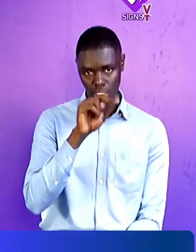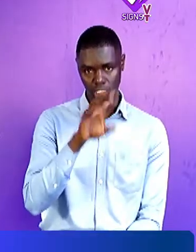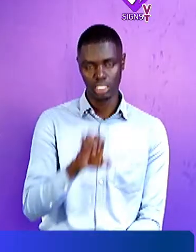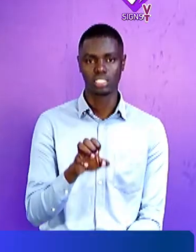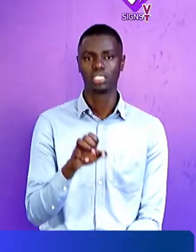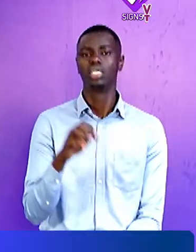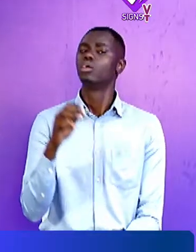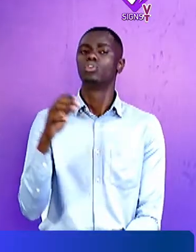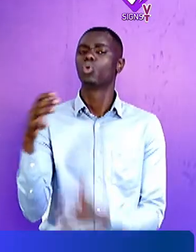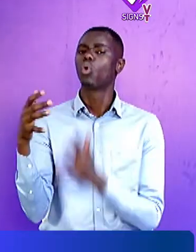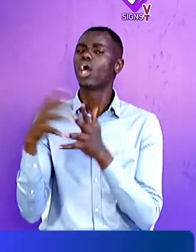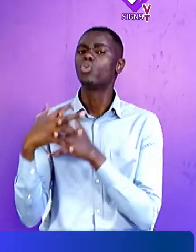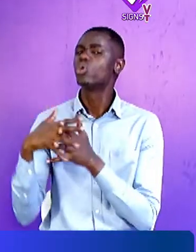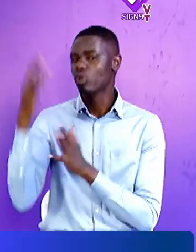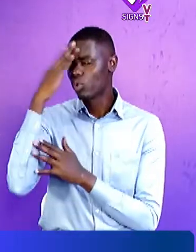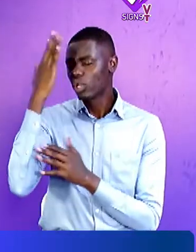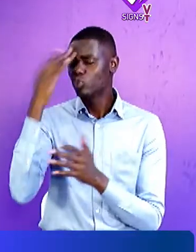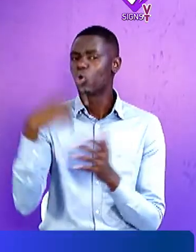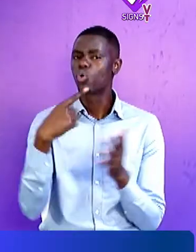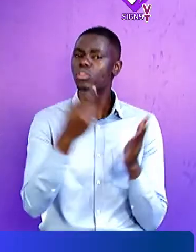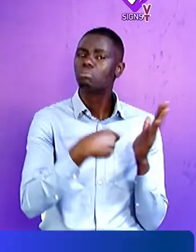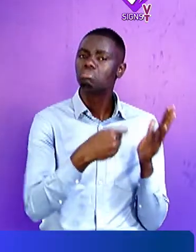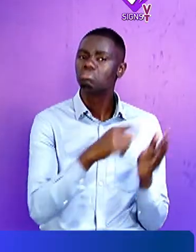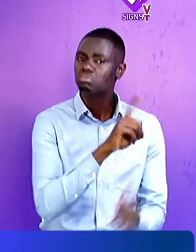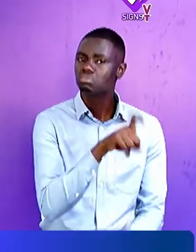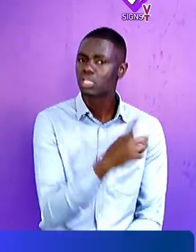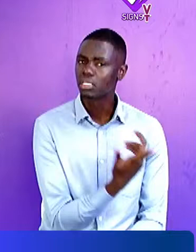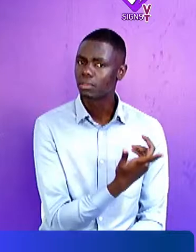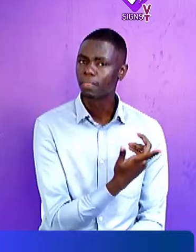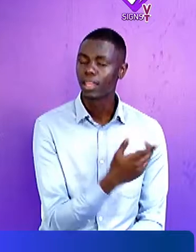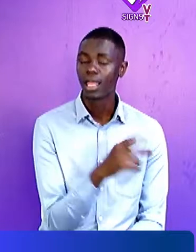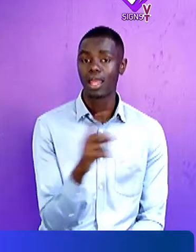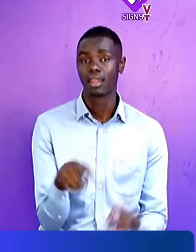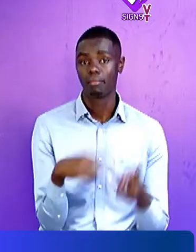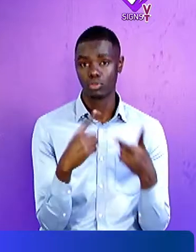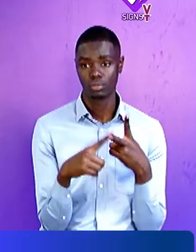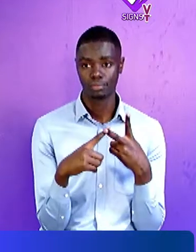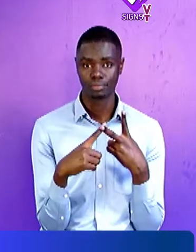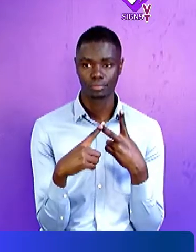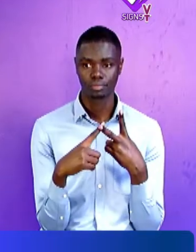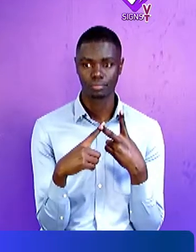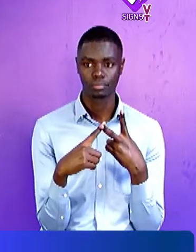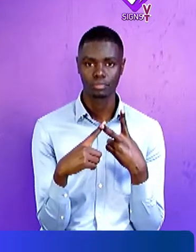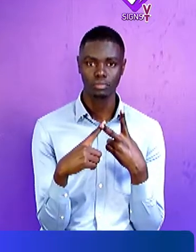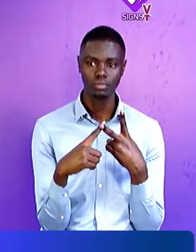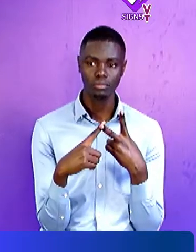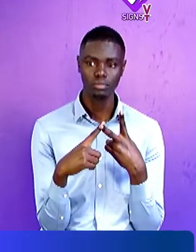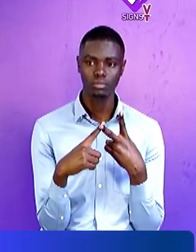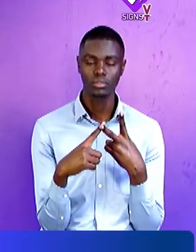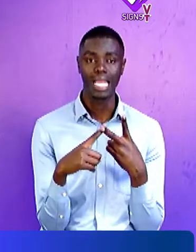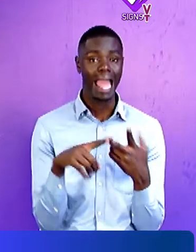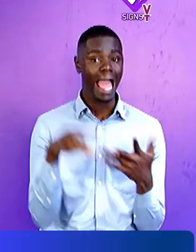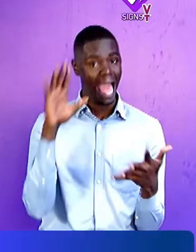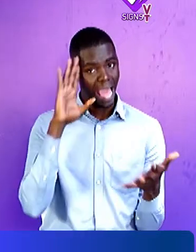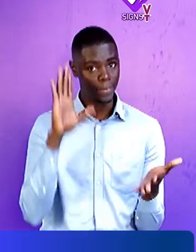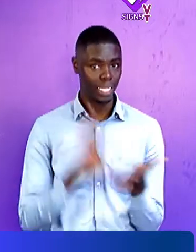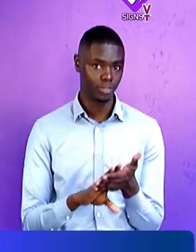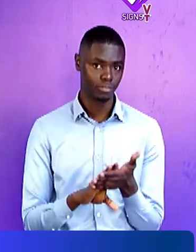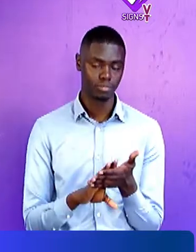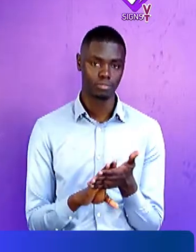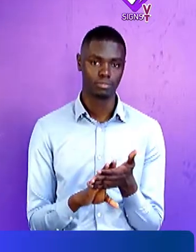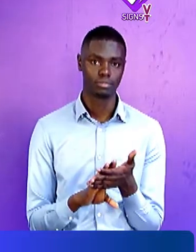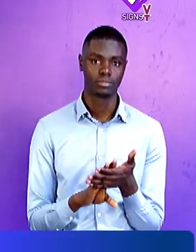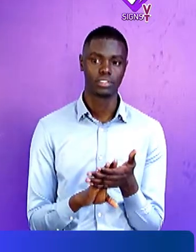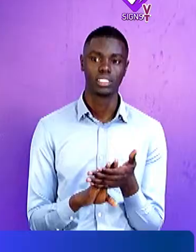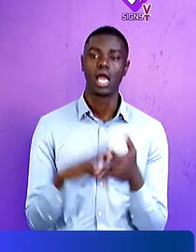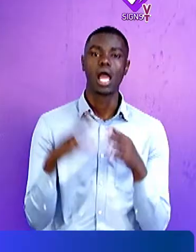whom they were signing this agreement with? Not necessarily. That's one thing. Secondly, I believe that it will have been